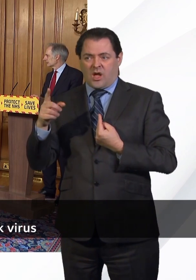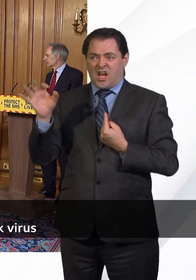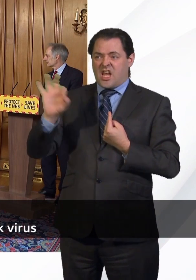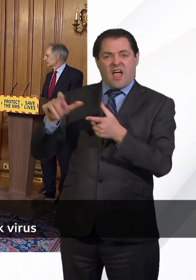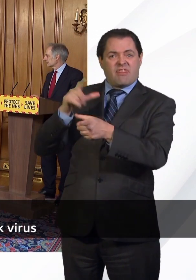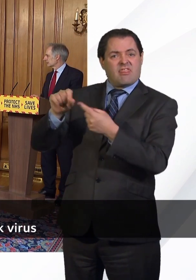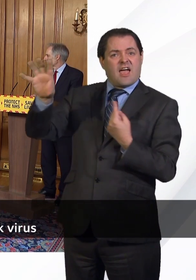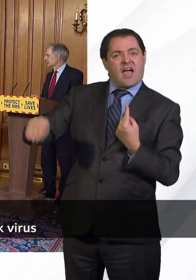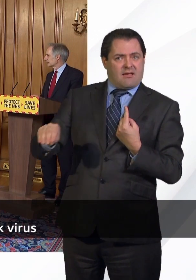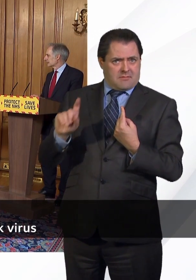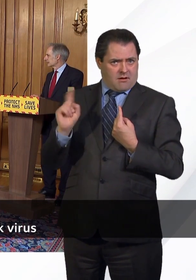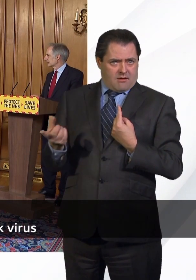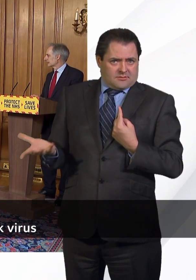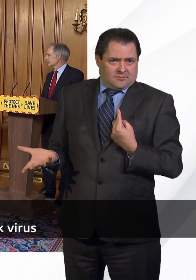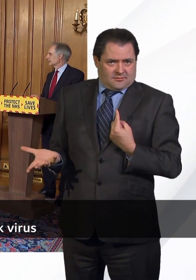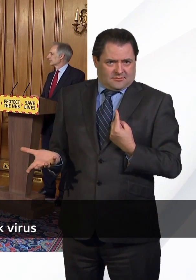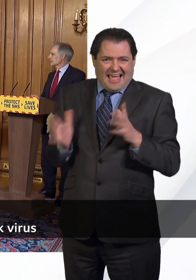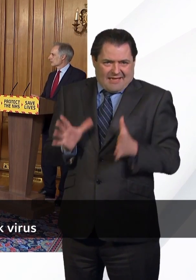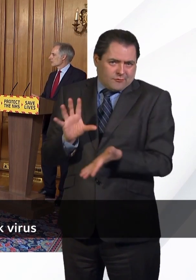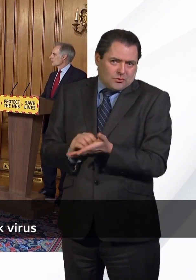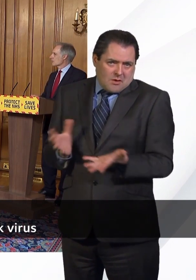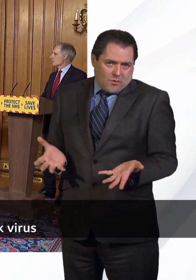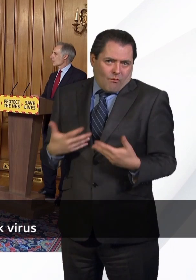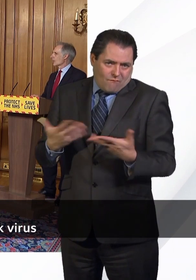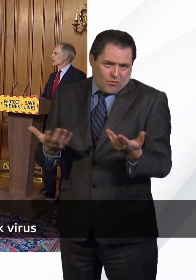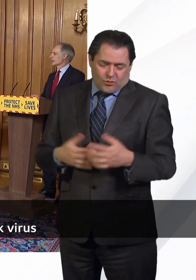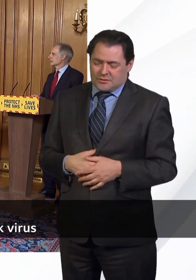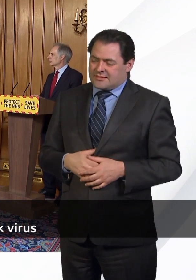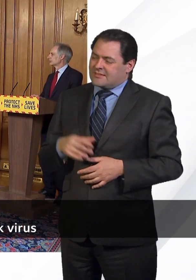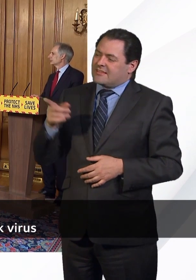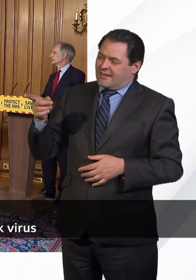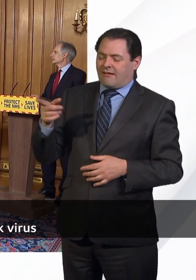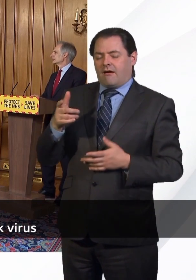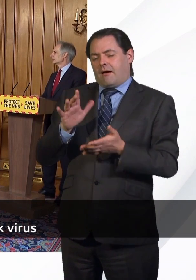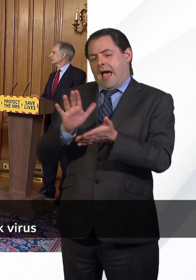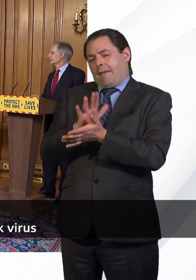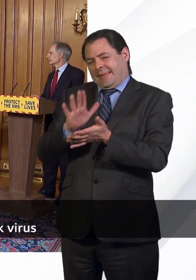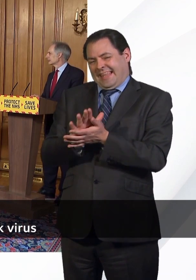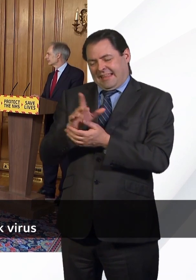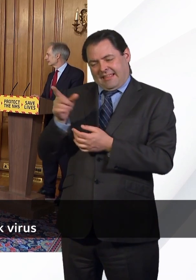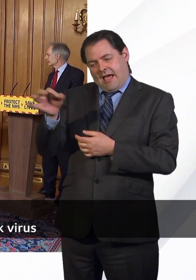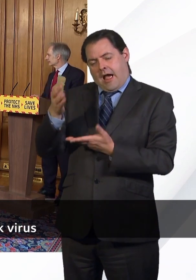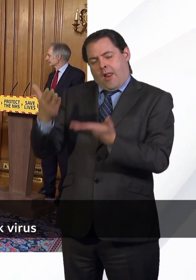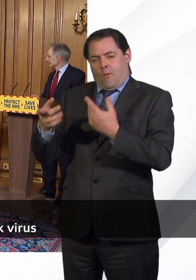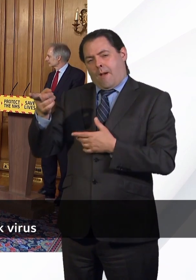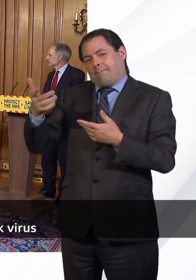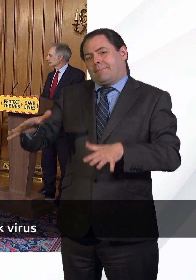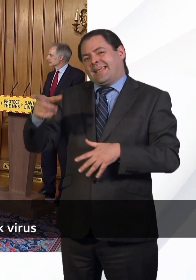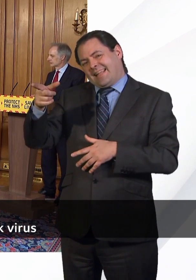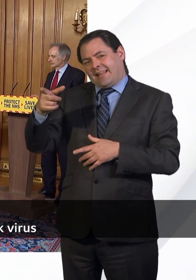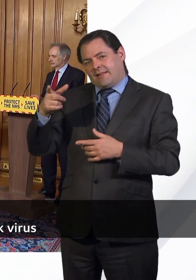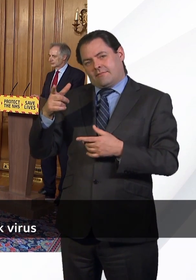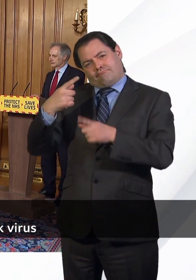really pleased that the people of the Isle of Wight have responded today in this way. I had a feeling that they would, and I'm really glad that they